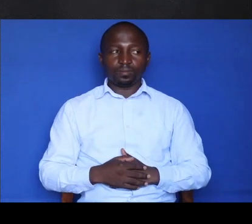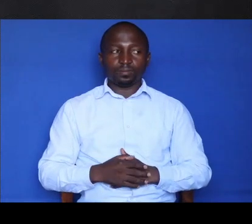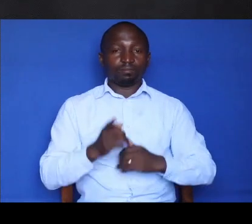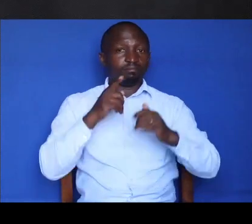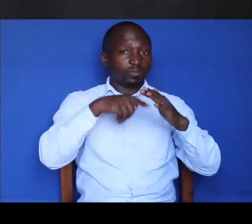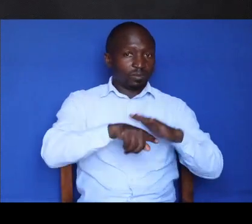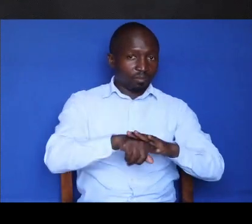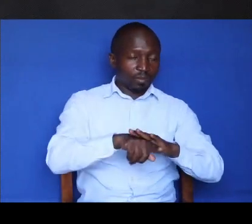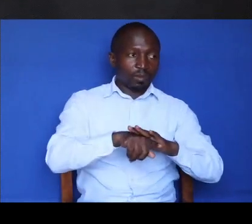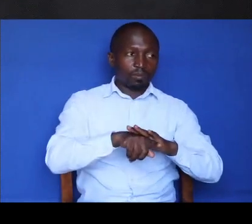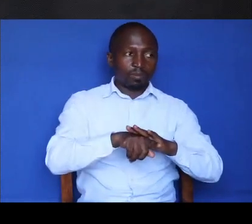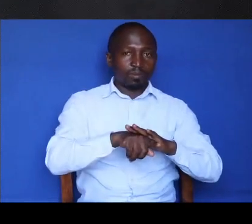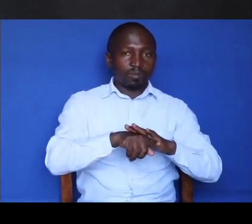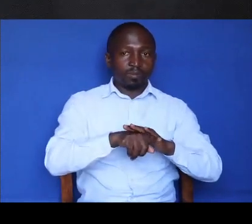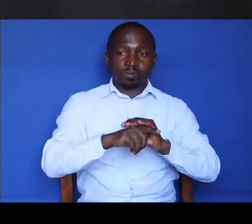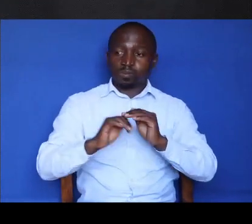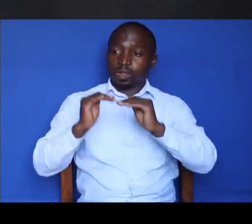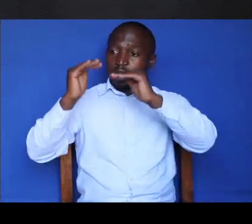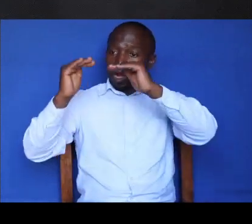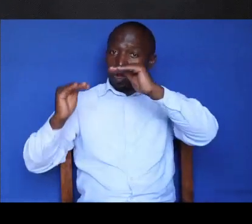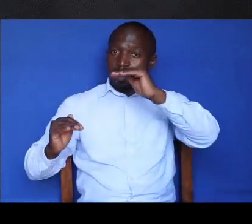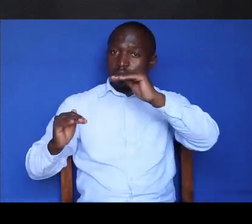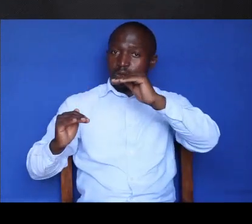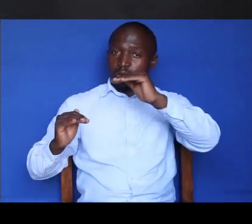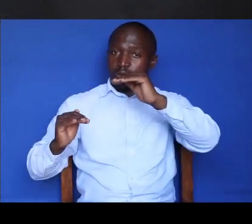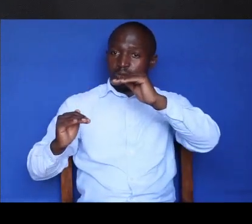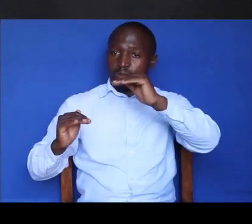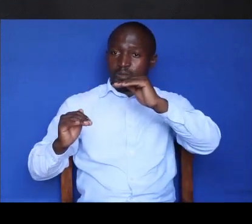in the lower course